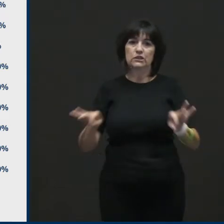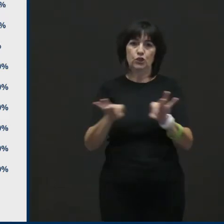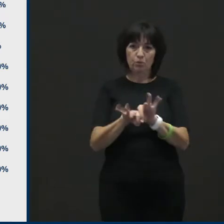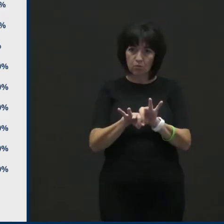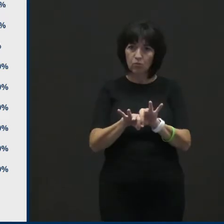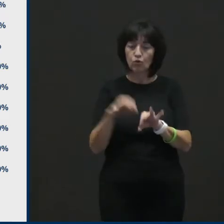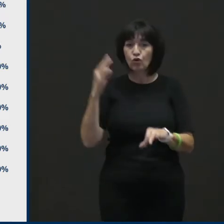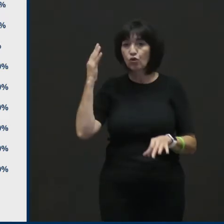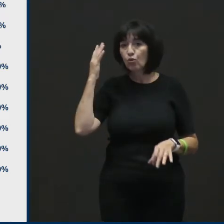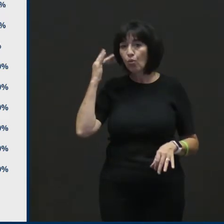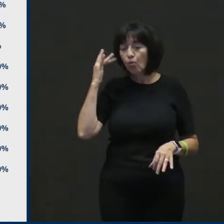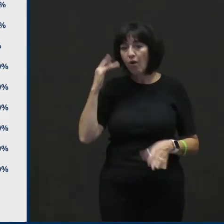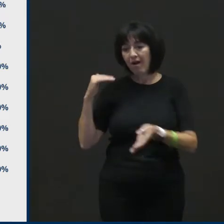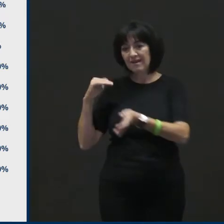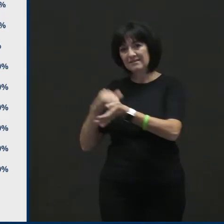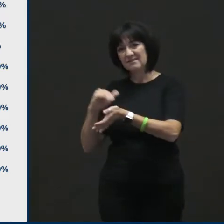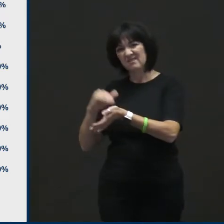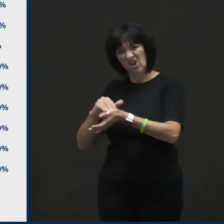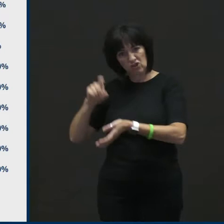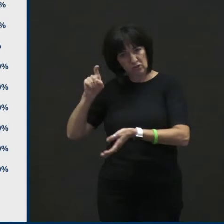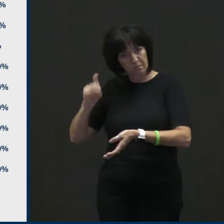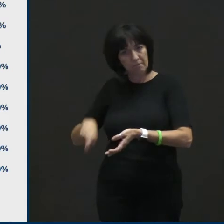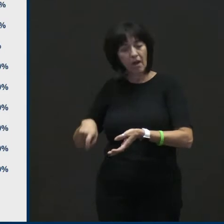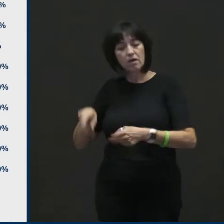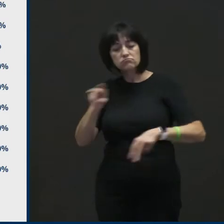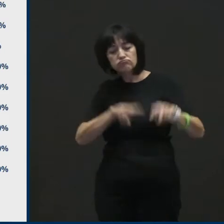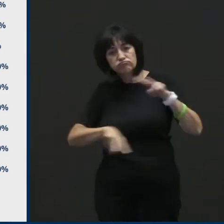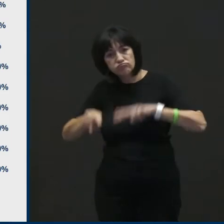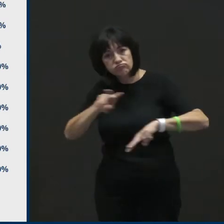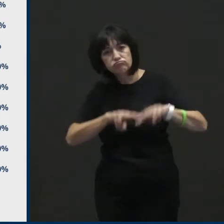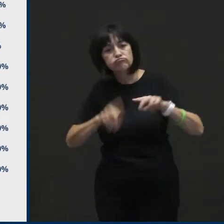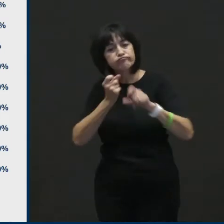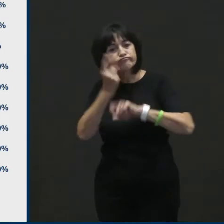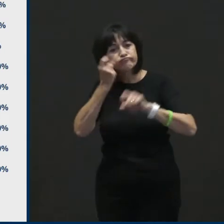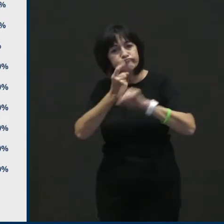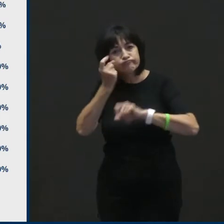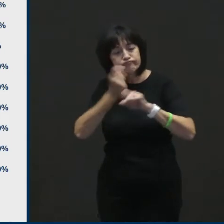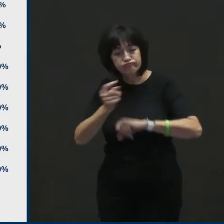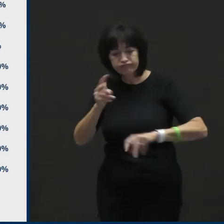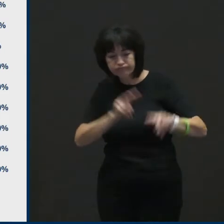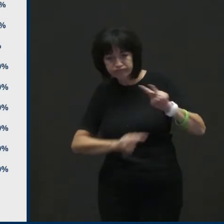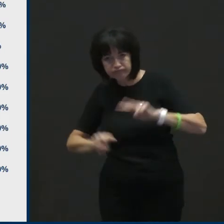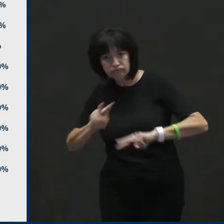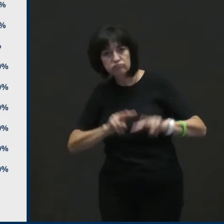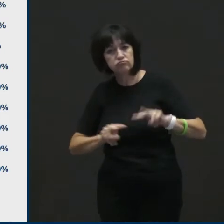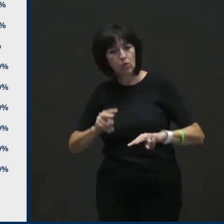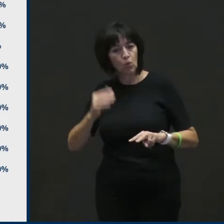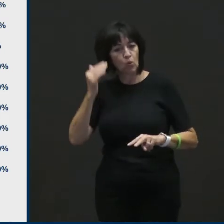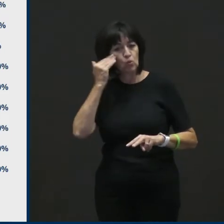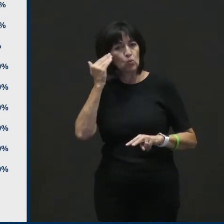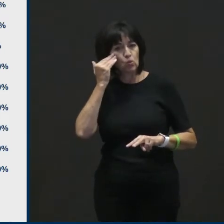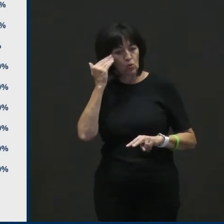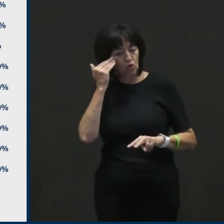visits that are critically important for kids and families of all ages. And